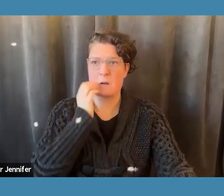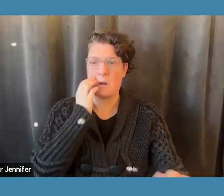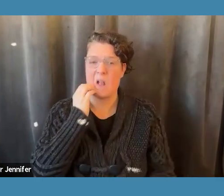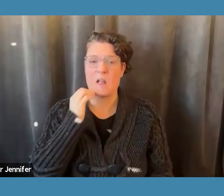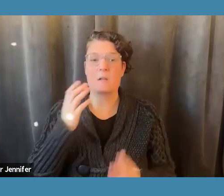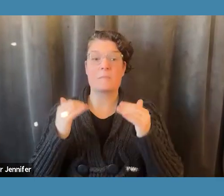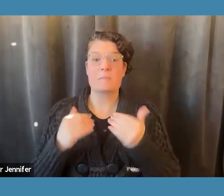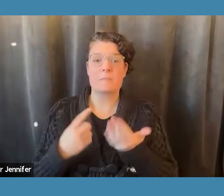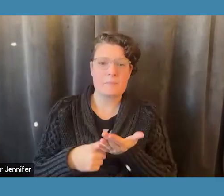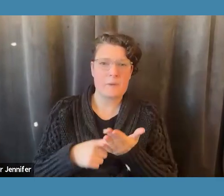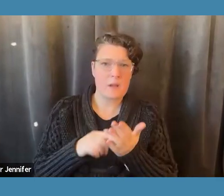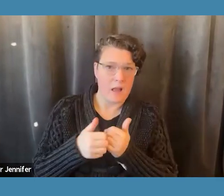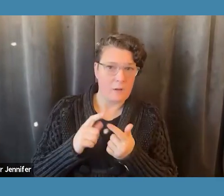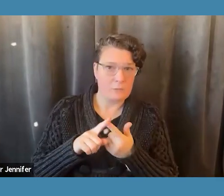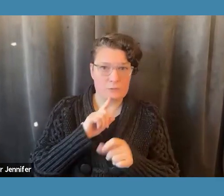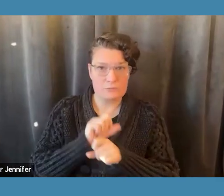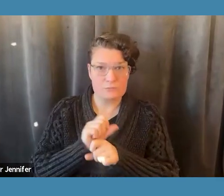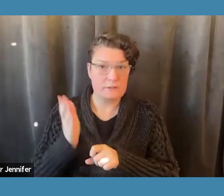Okay.